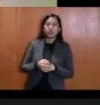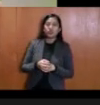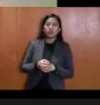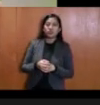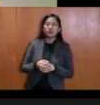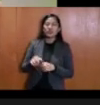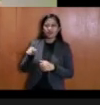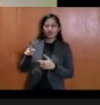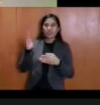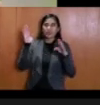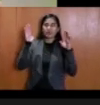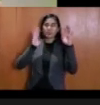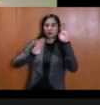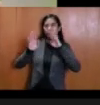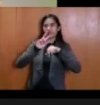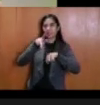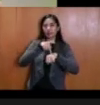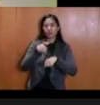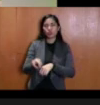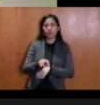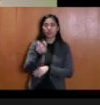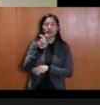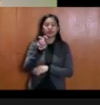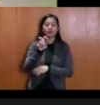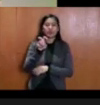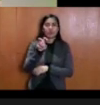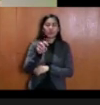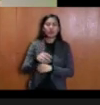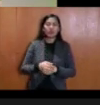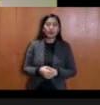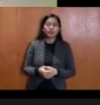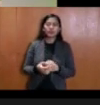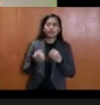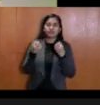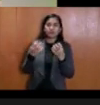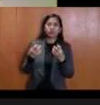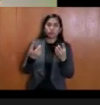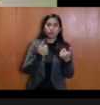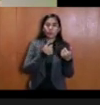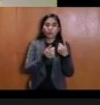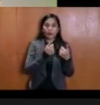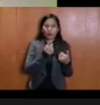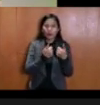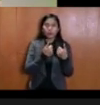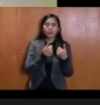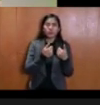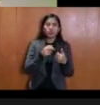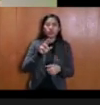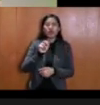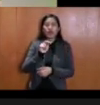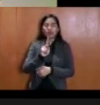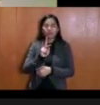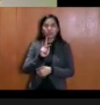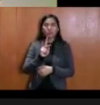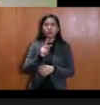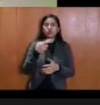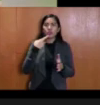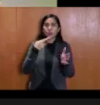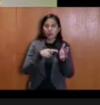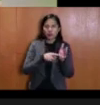Philippine tourism industry. And that's revealed in a number of competitiveness ranking reports produced